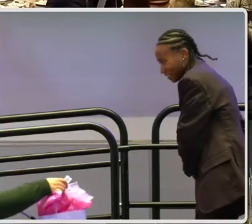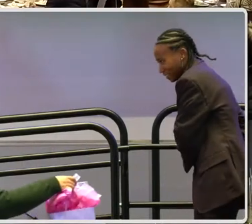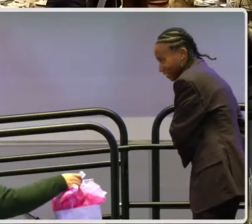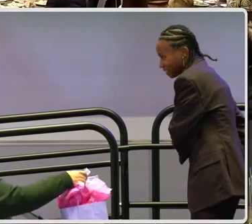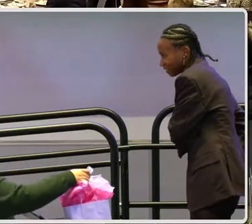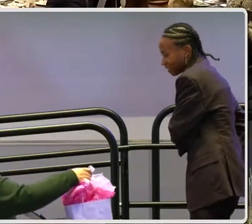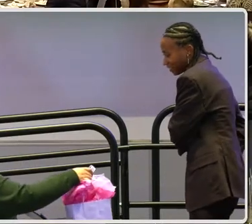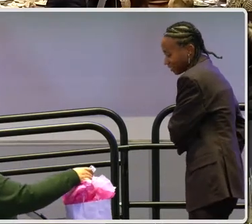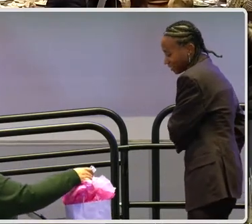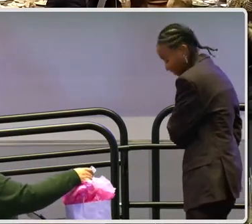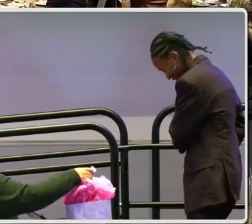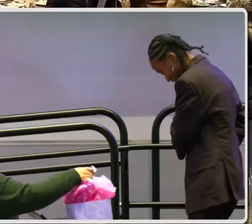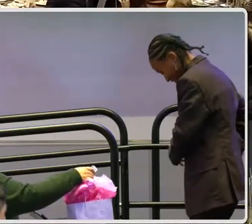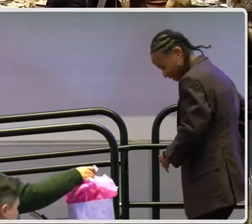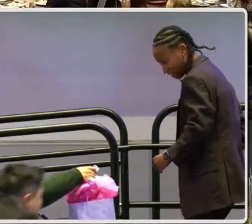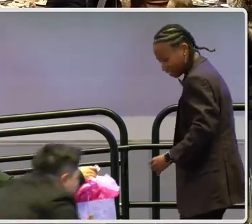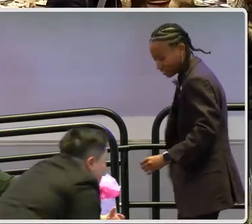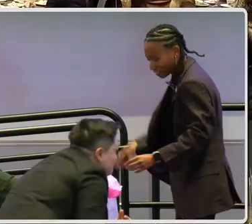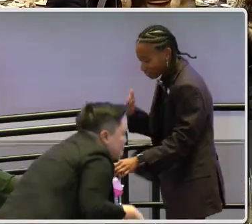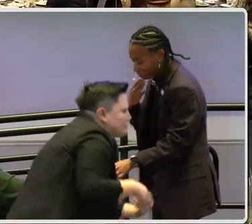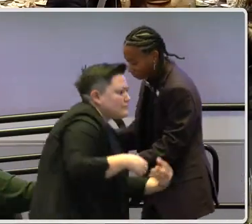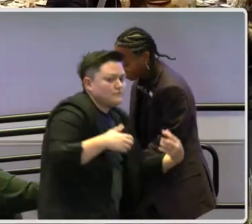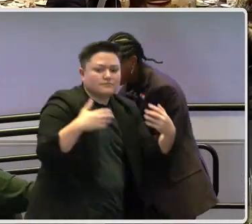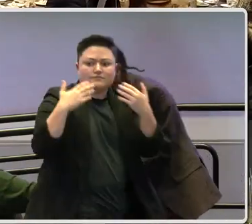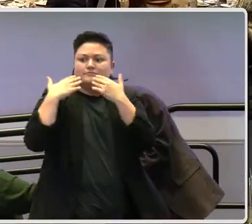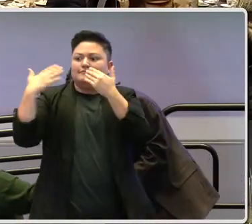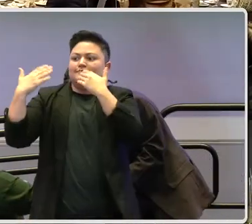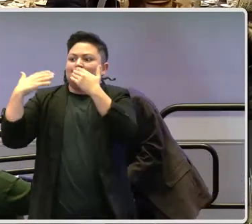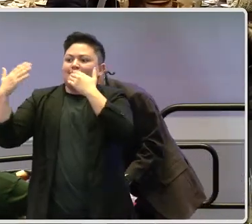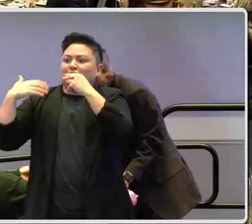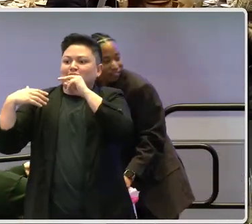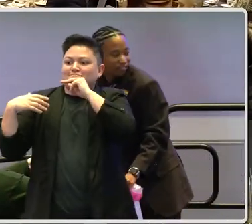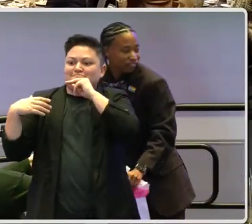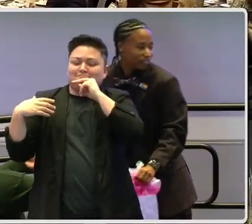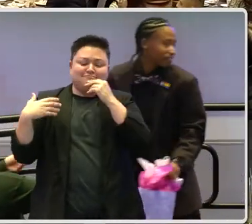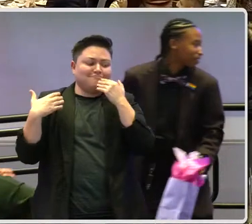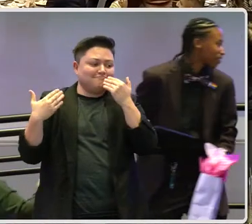Thank you, Nikel. I would like to now introduce Precious Padilla,